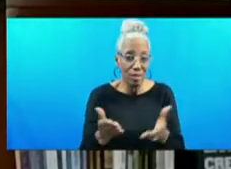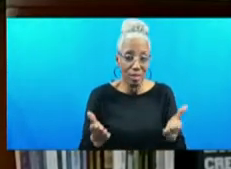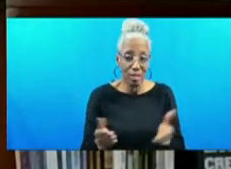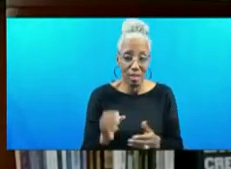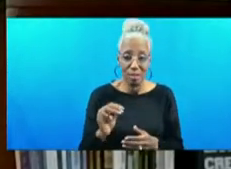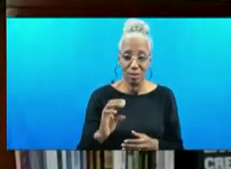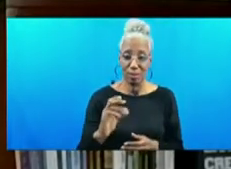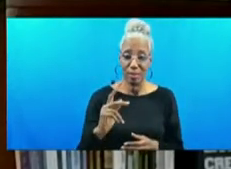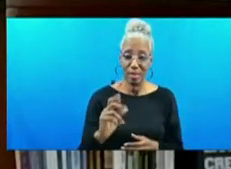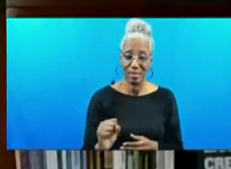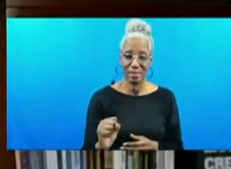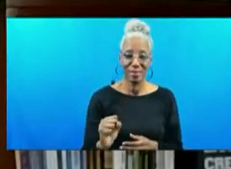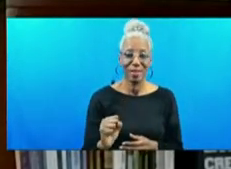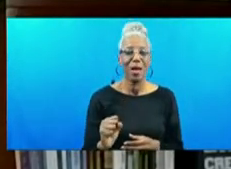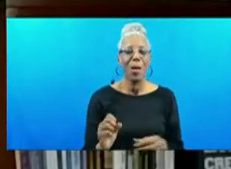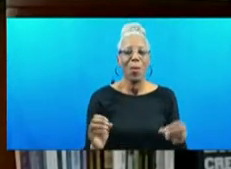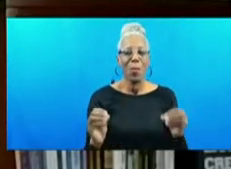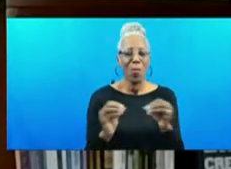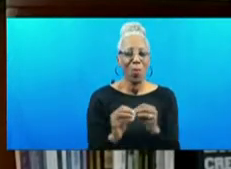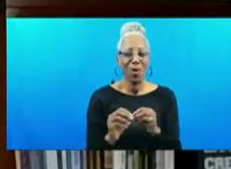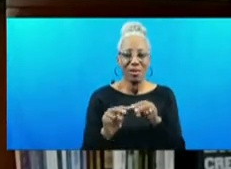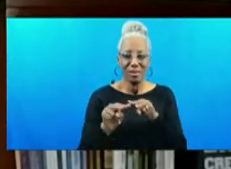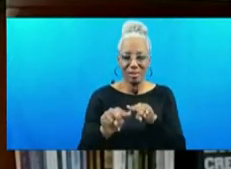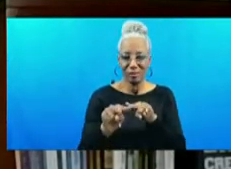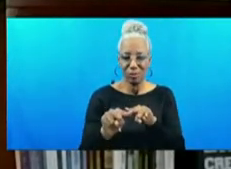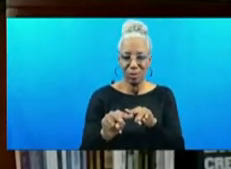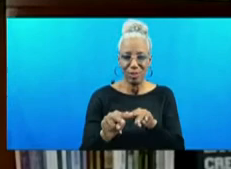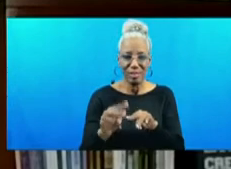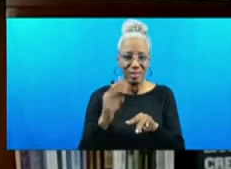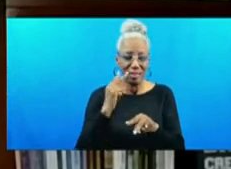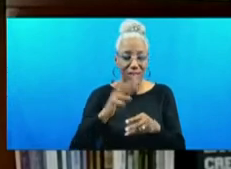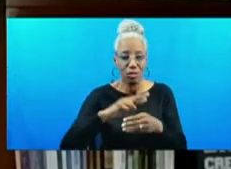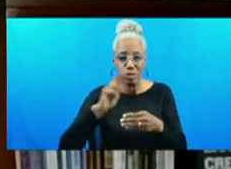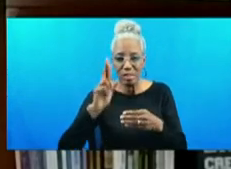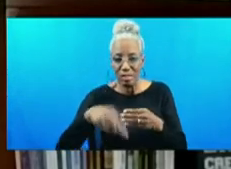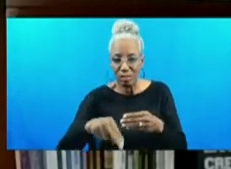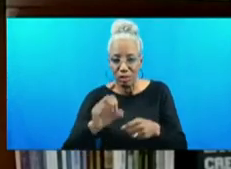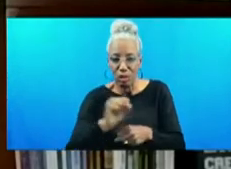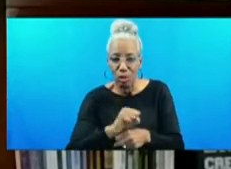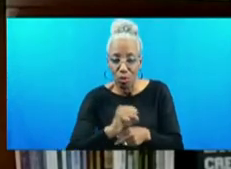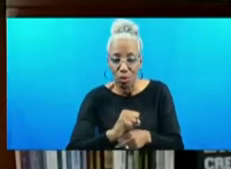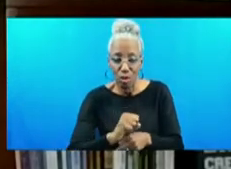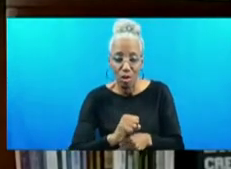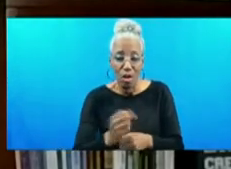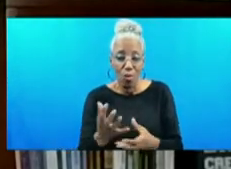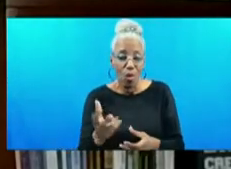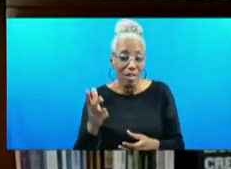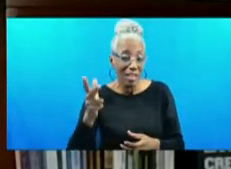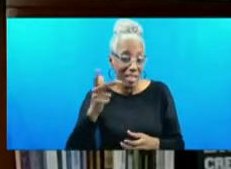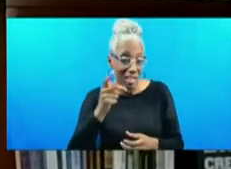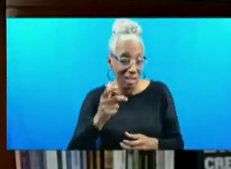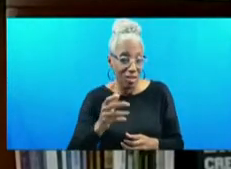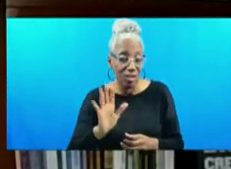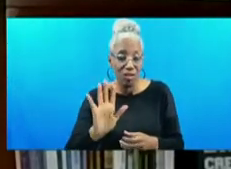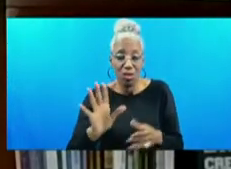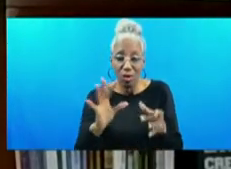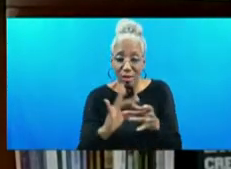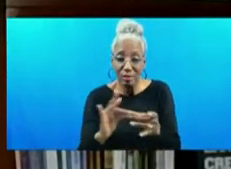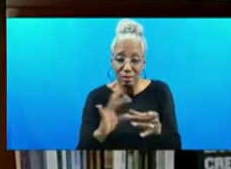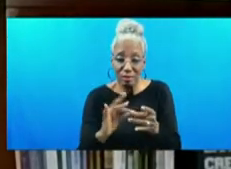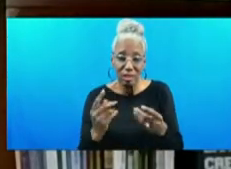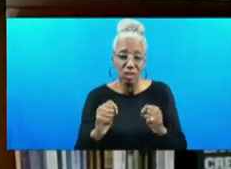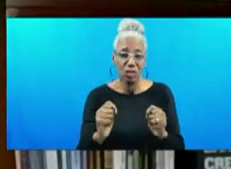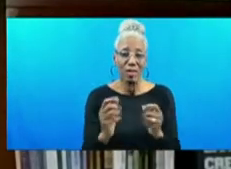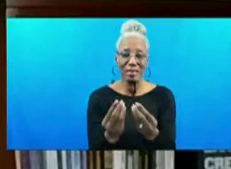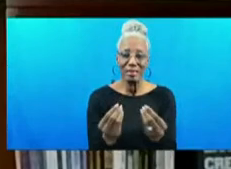so looking forward to seeing the fruits of that labor and hearing from you and working with you to solve this problem as a collective